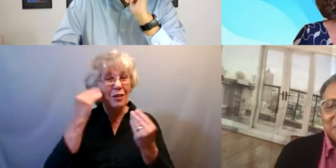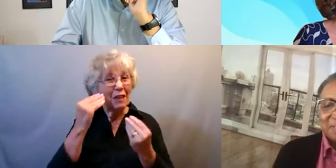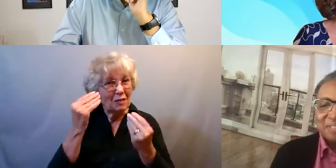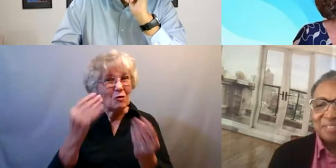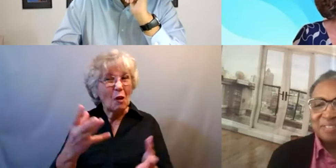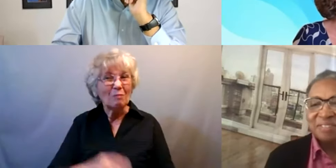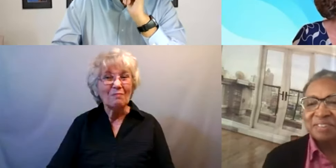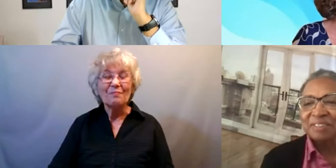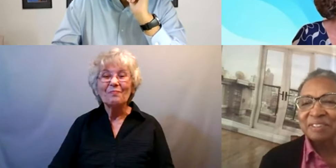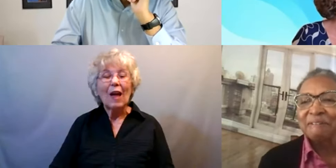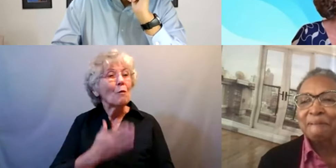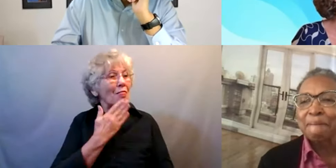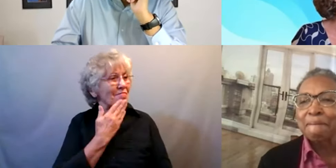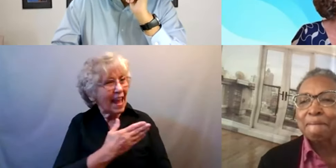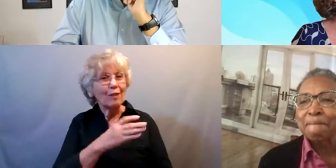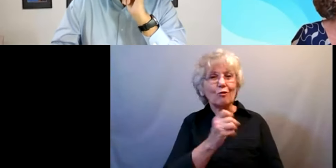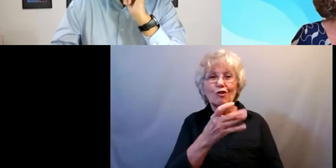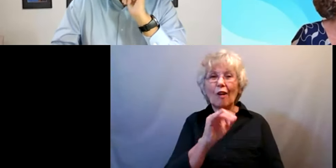Terrific. Thank you, Cheryl. Mm-hmm.